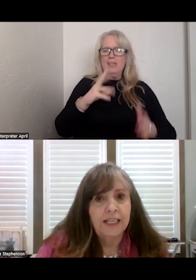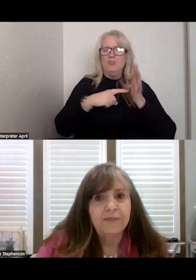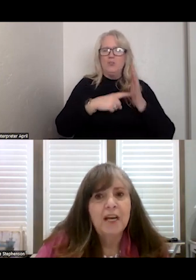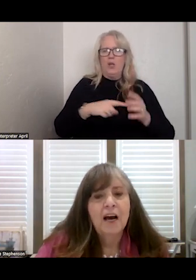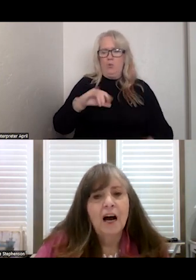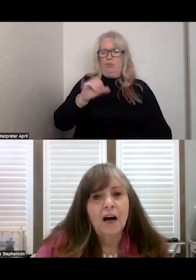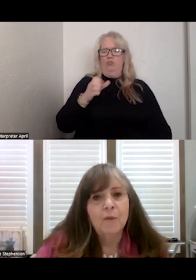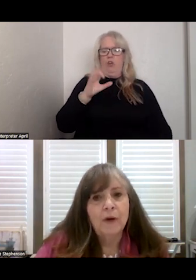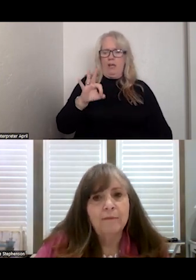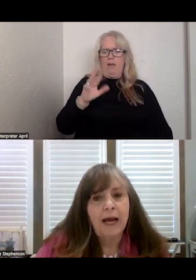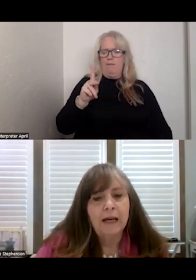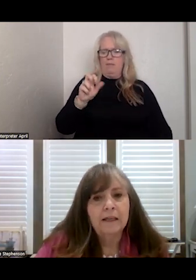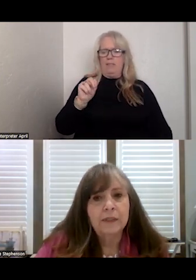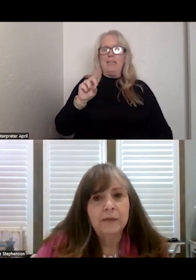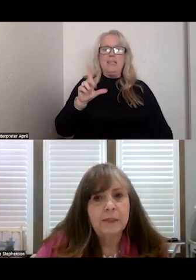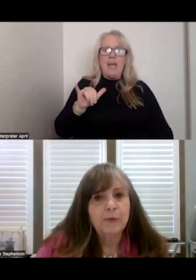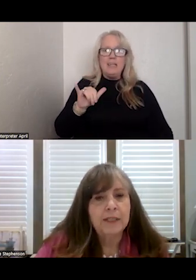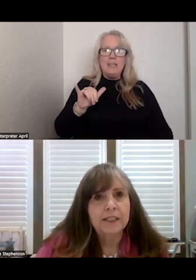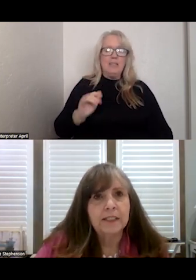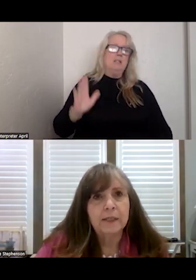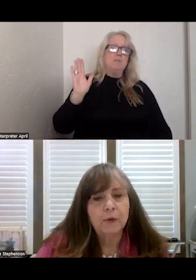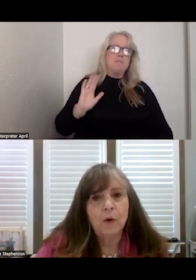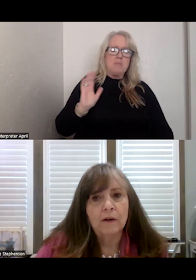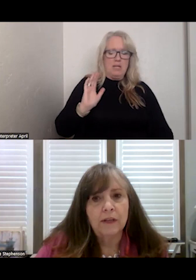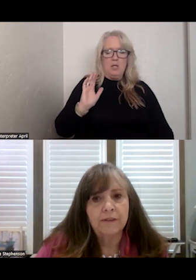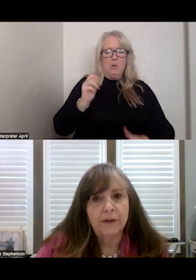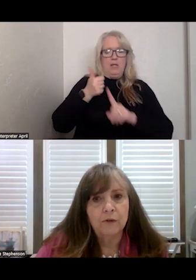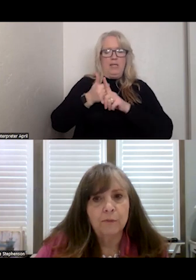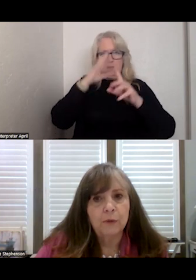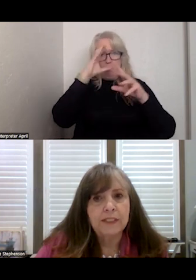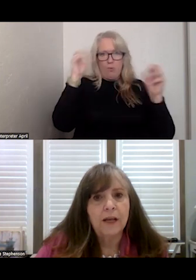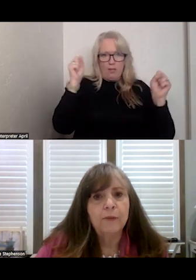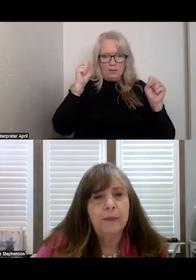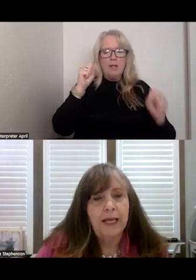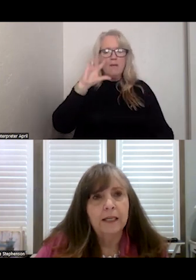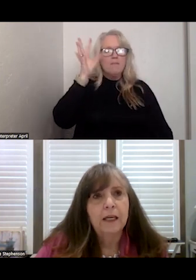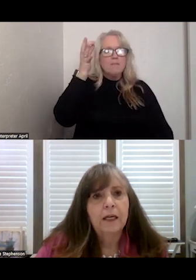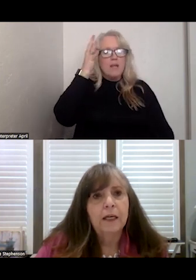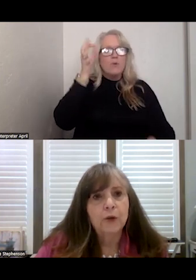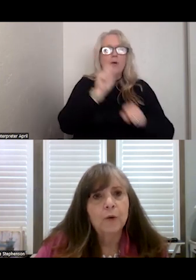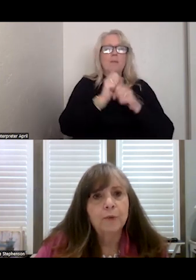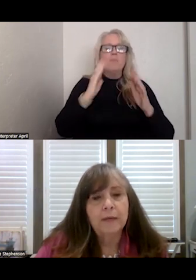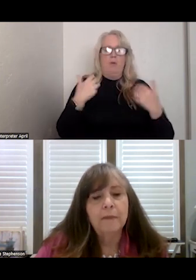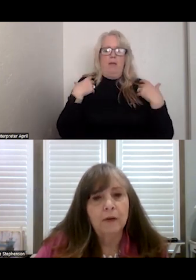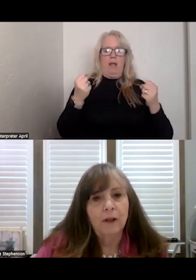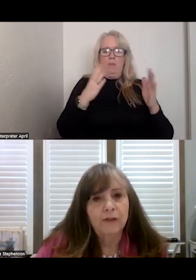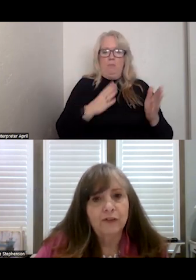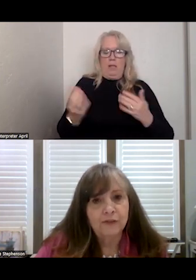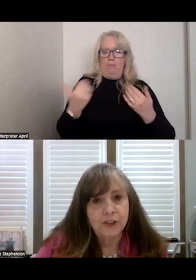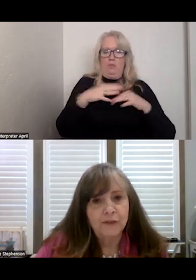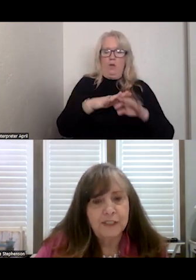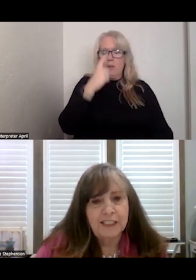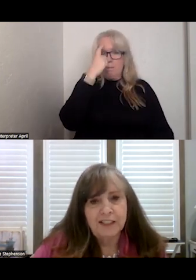F. Kennedy. When he was the president, he required that the federal employees' health plan incorporate mental